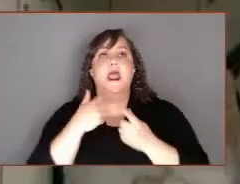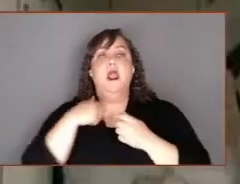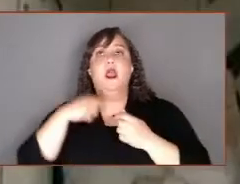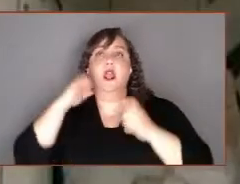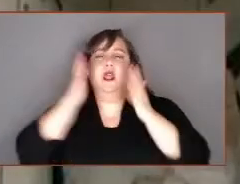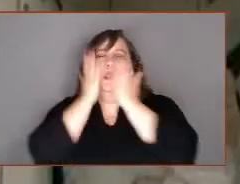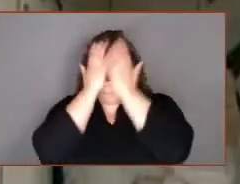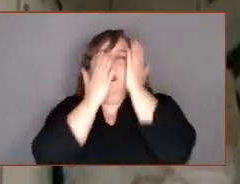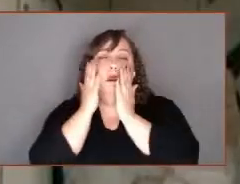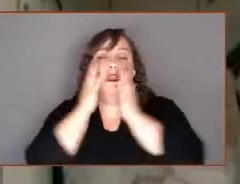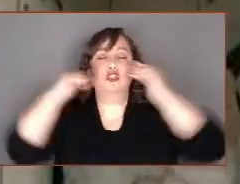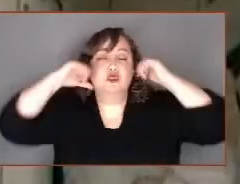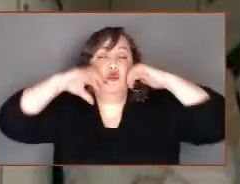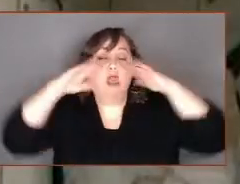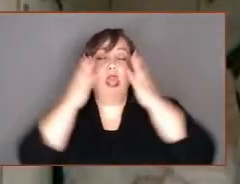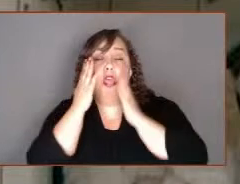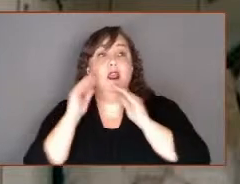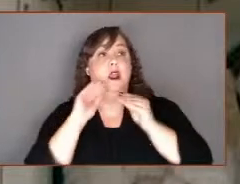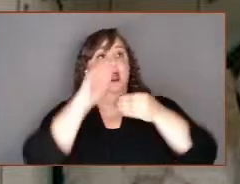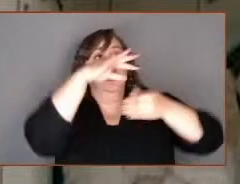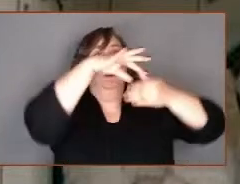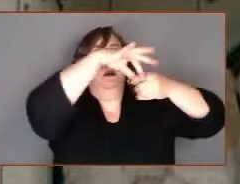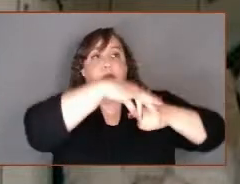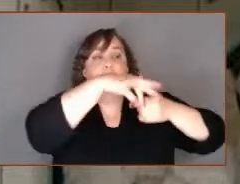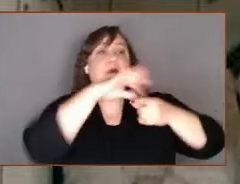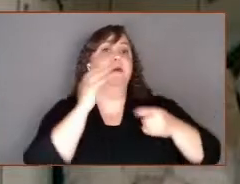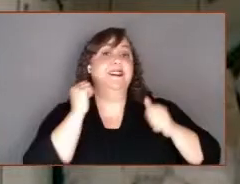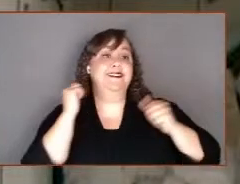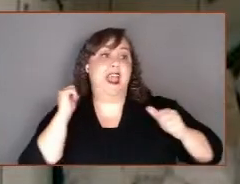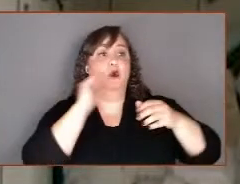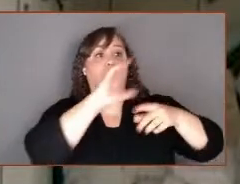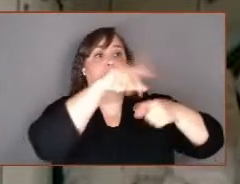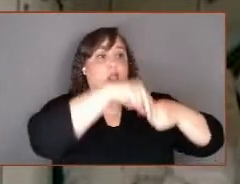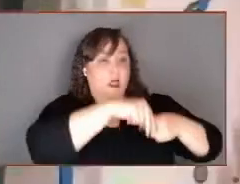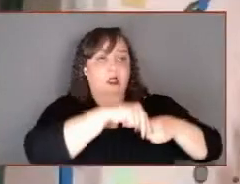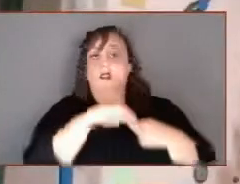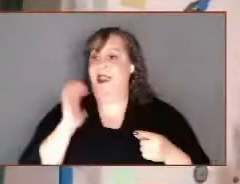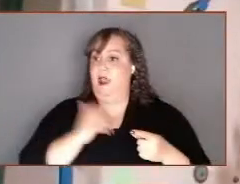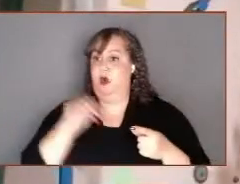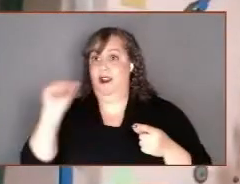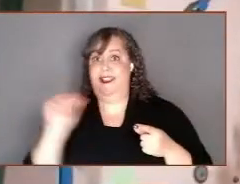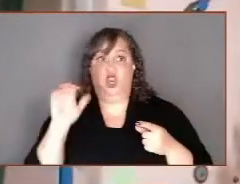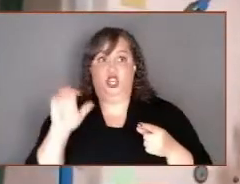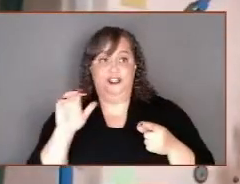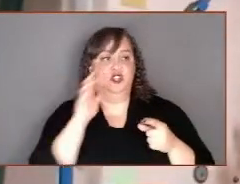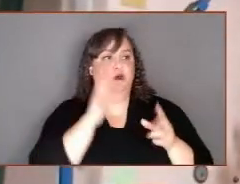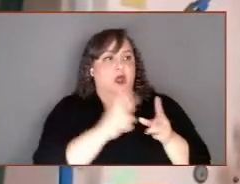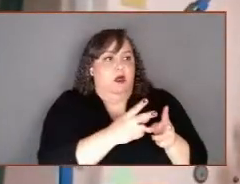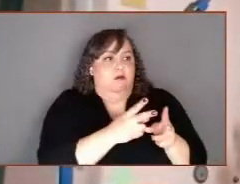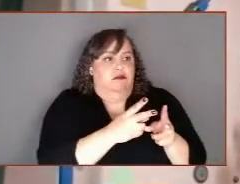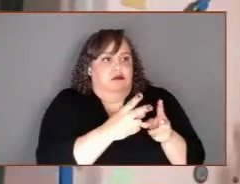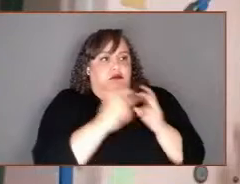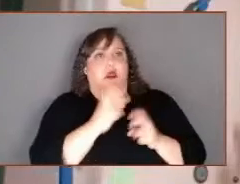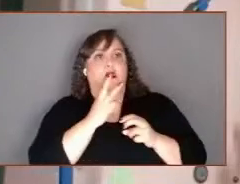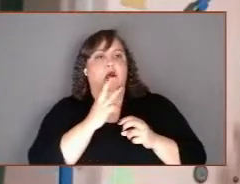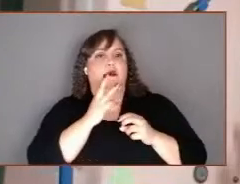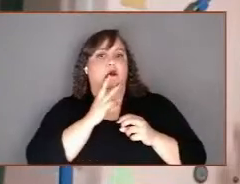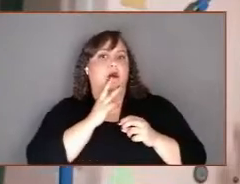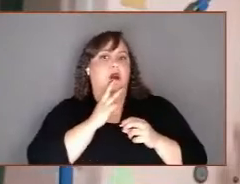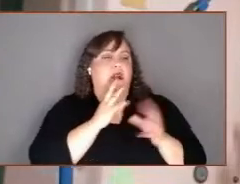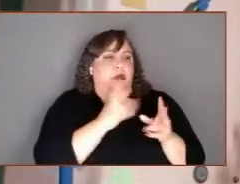will dry it out and pull that moisture out of the air. And our air conditioner will separate it, take the moisture out, put it in our water system